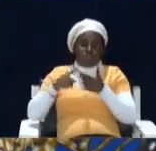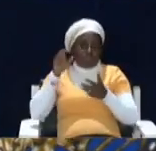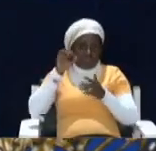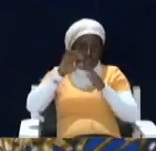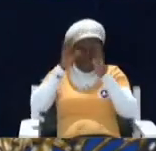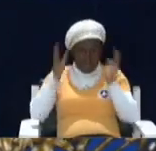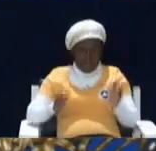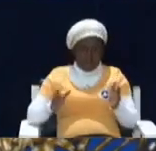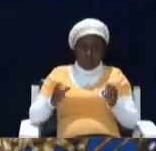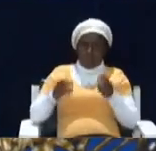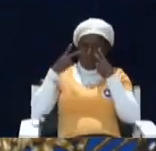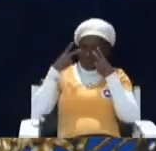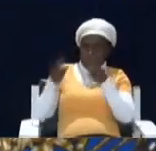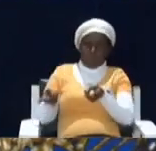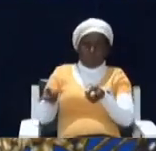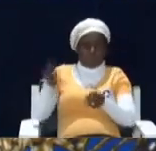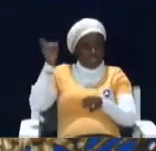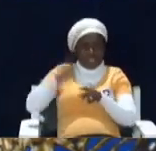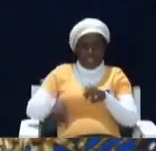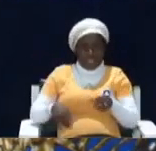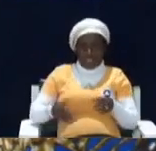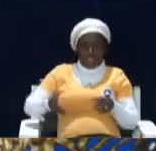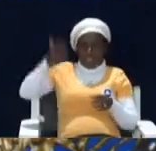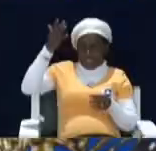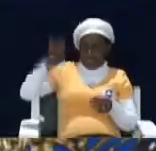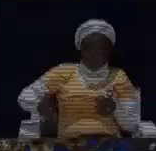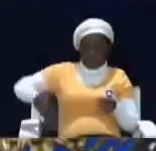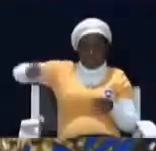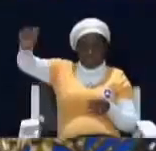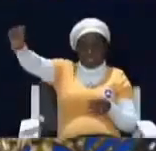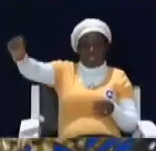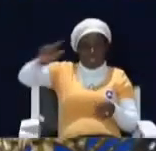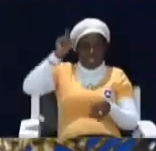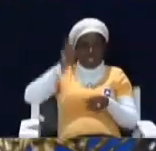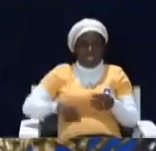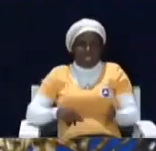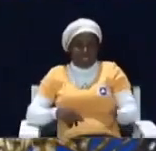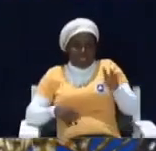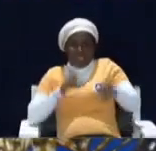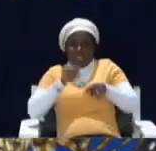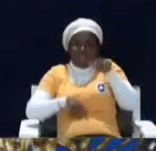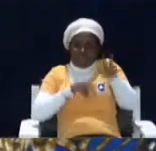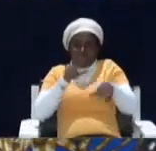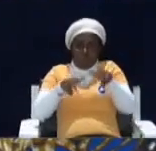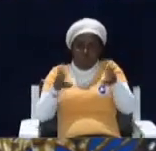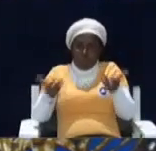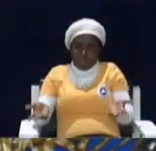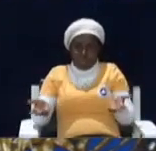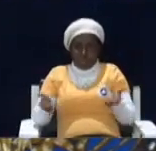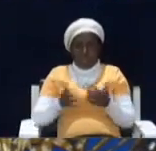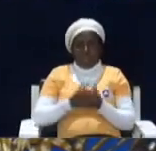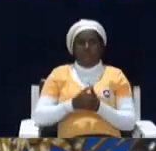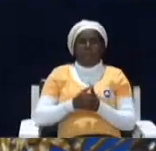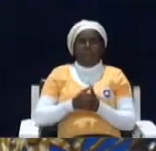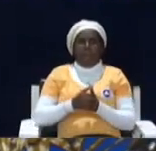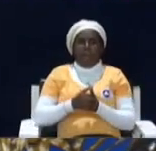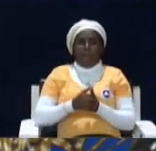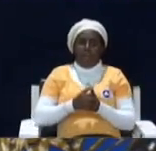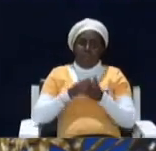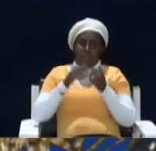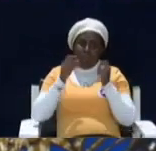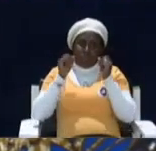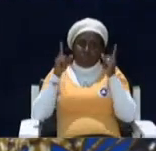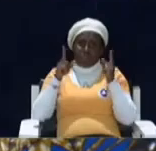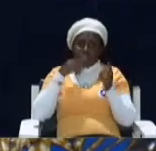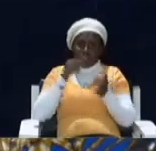him. He couldn't lift up his right hand. He couldn't walk right leg. Ah, and I said, okay, I have